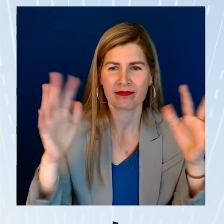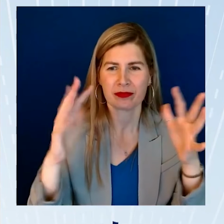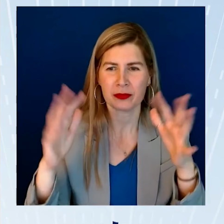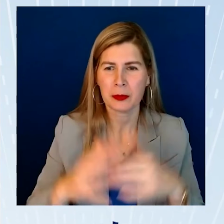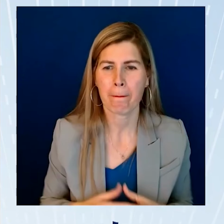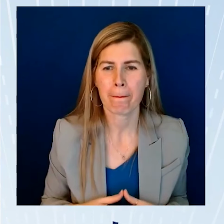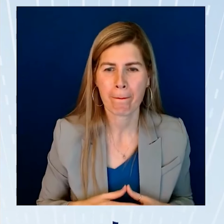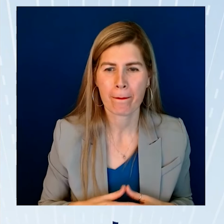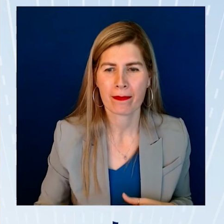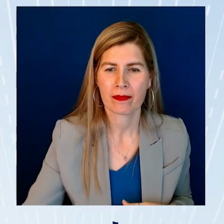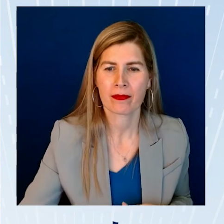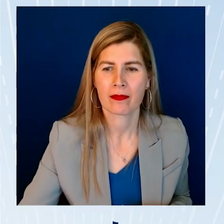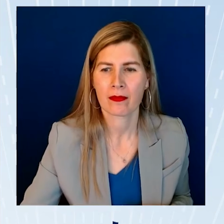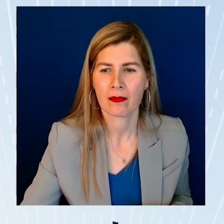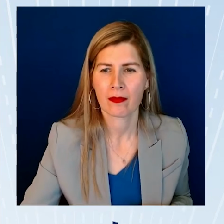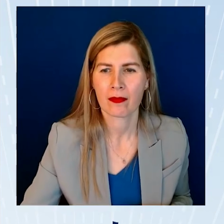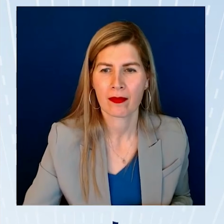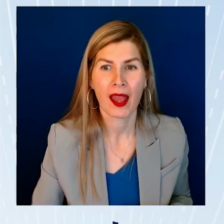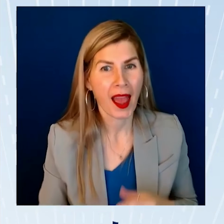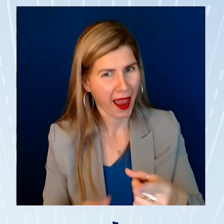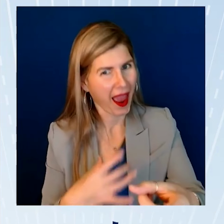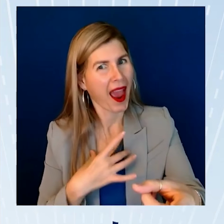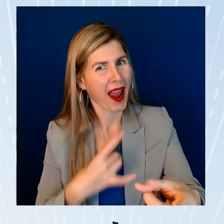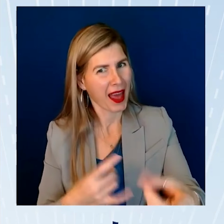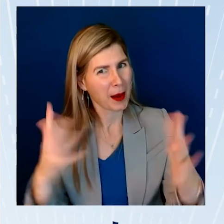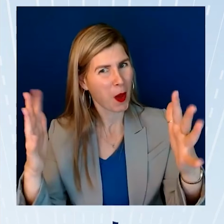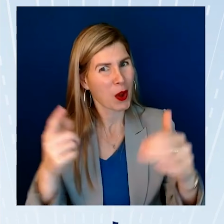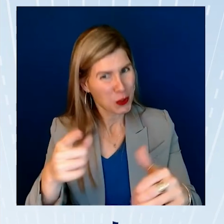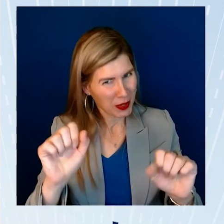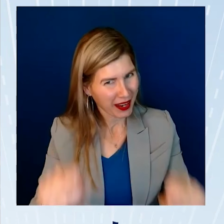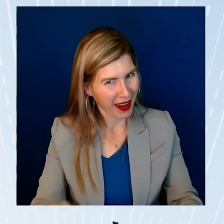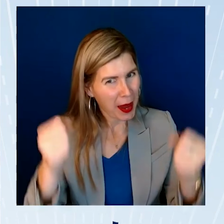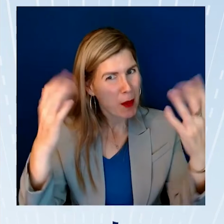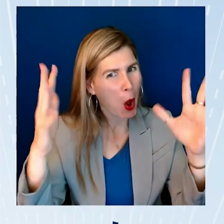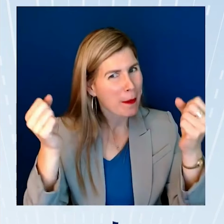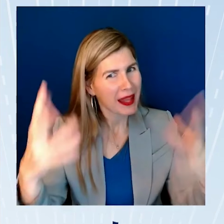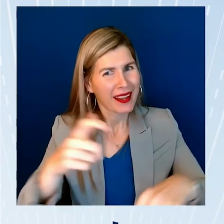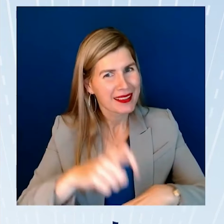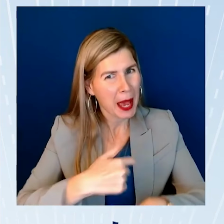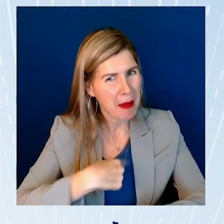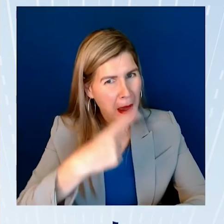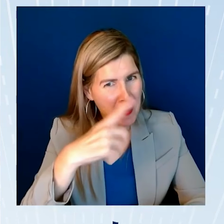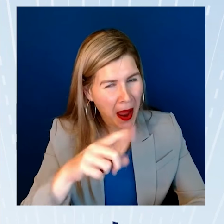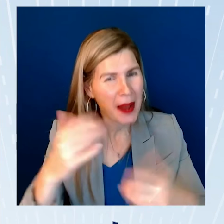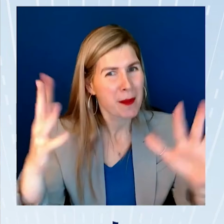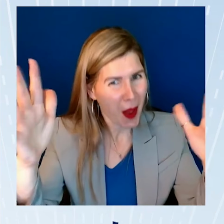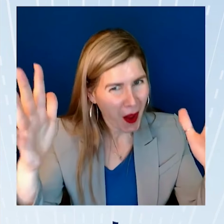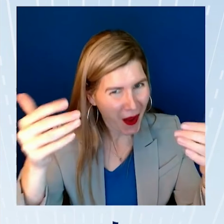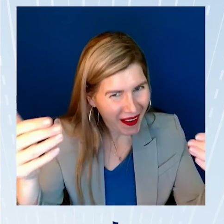I like applause. You can applaud as many times as you want throughout the presentation.